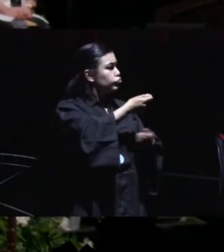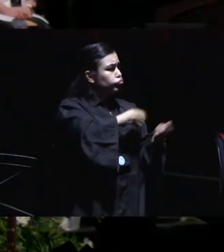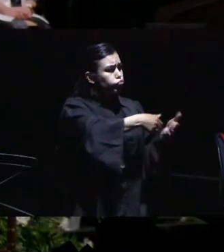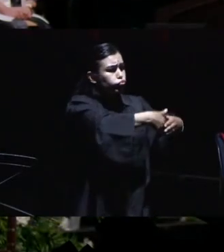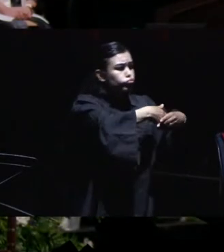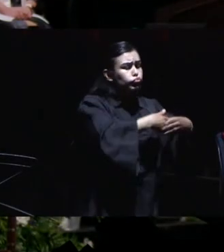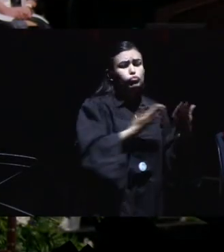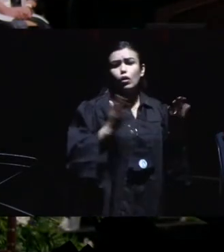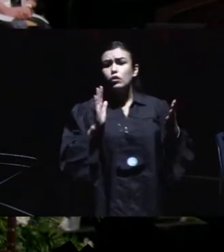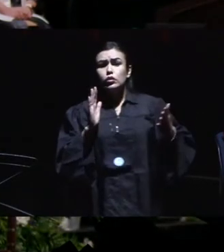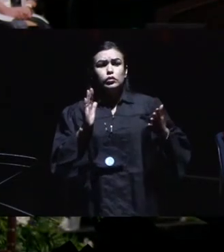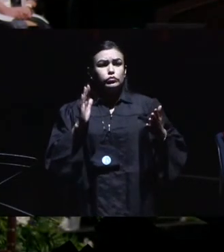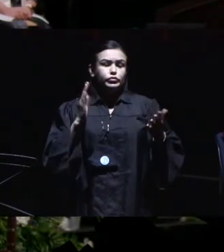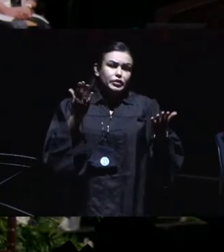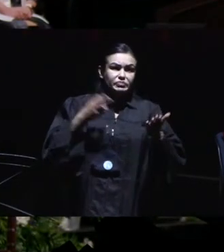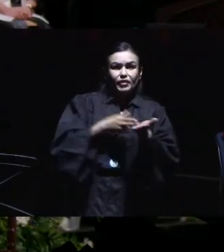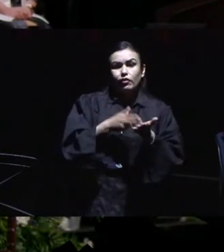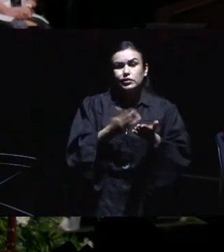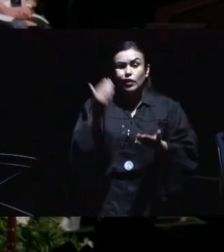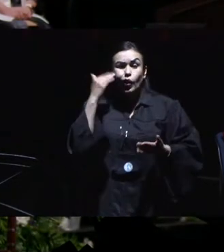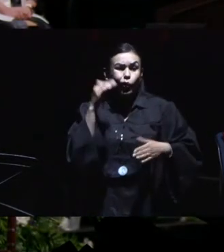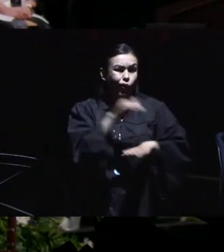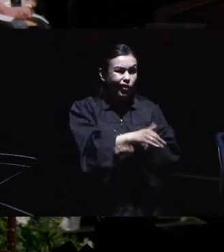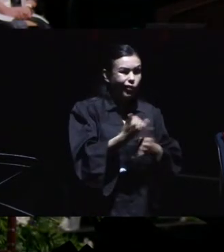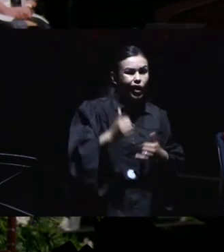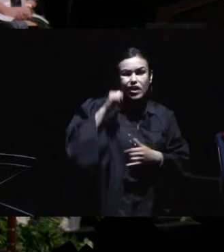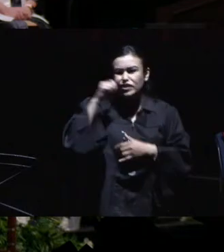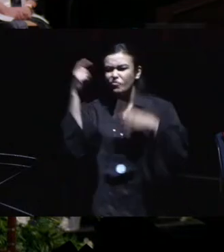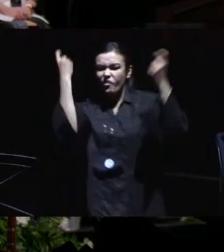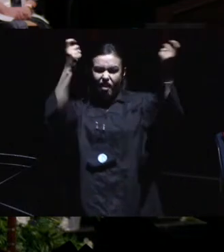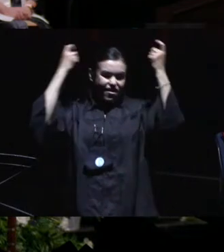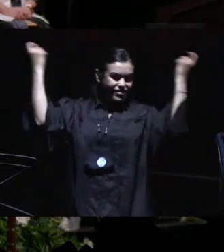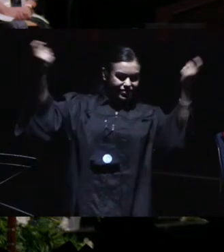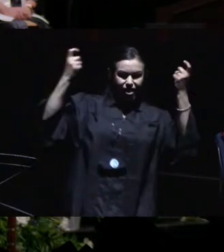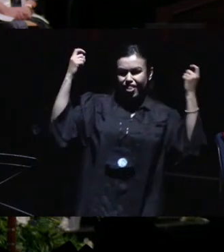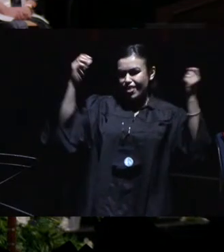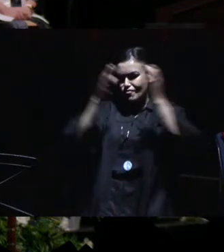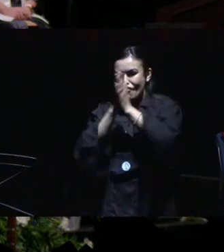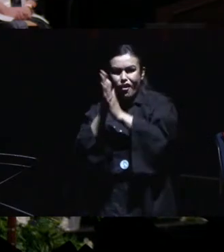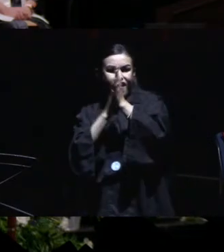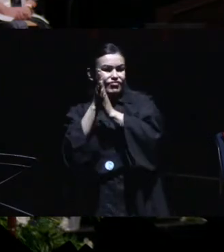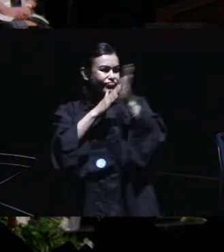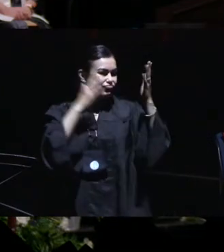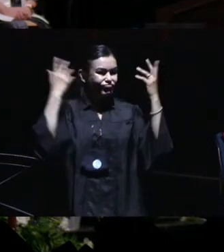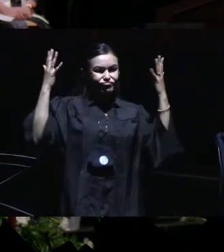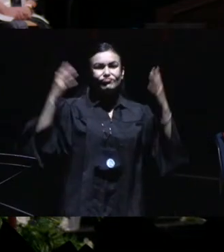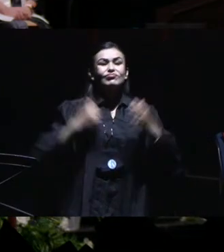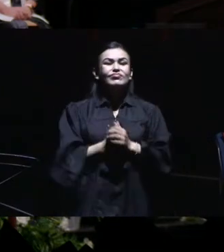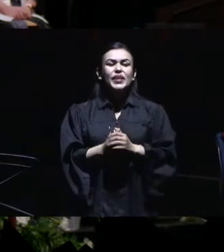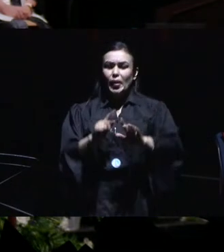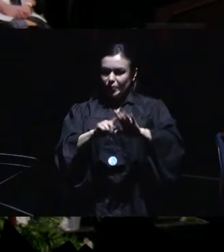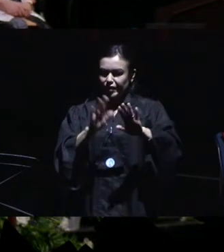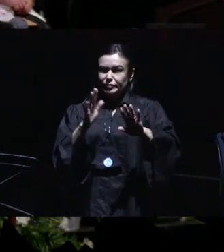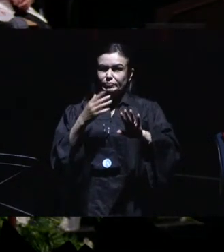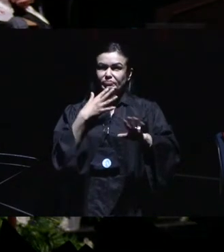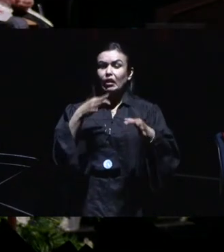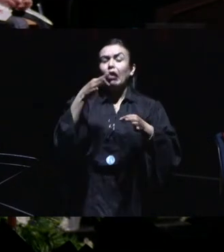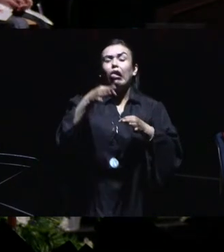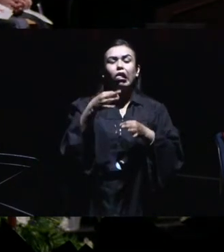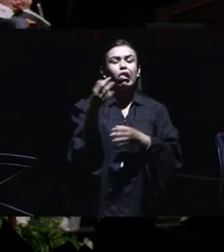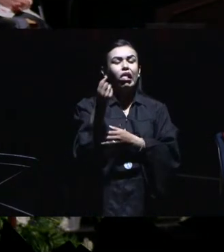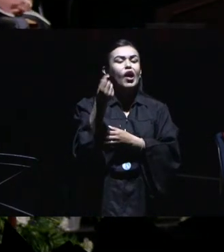be honest, we know what you're doing tonight and tomorrow, you're celebrating. Regardless of your plan for Monday, let's put it that